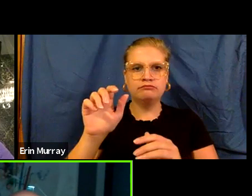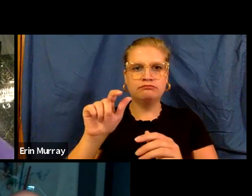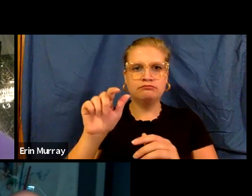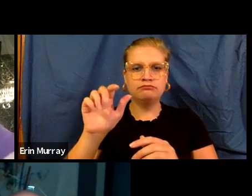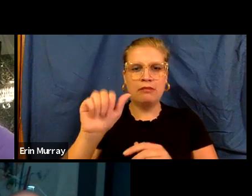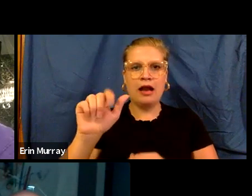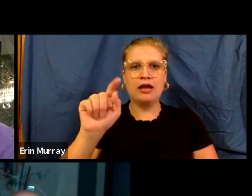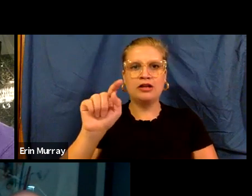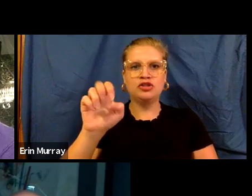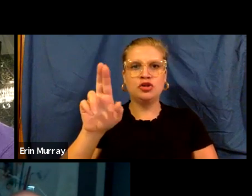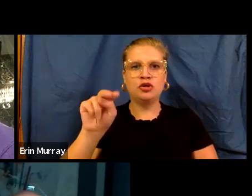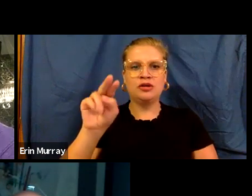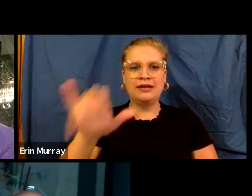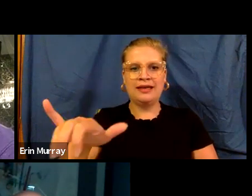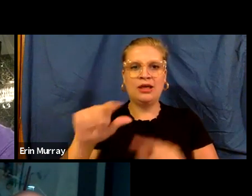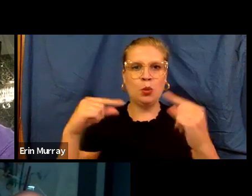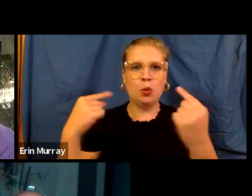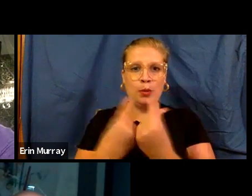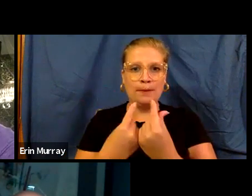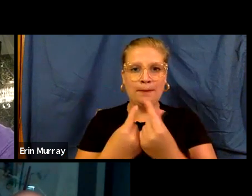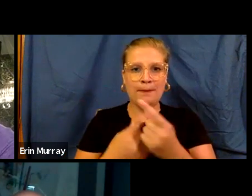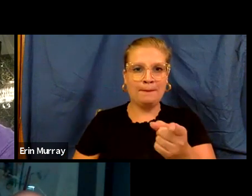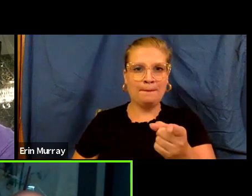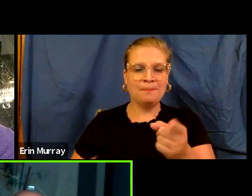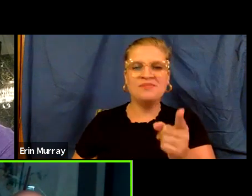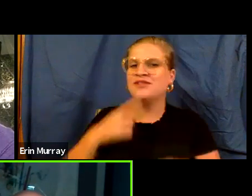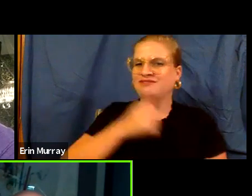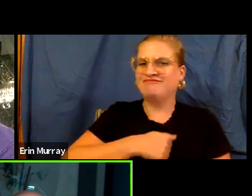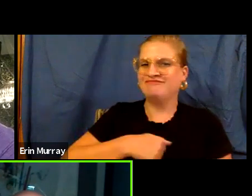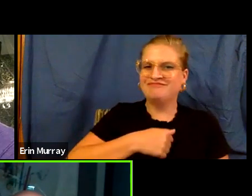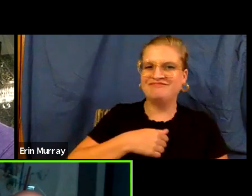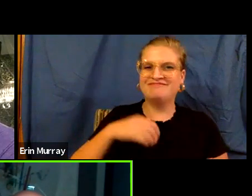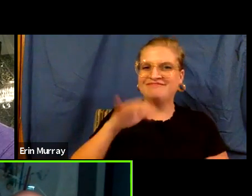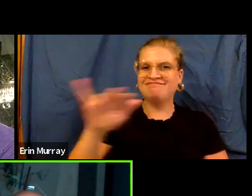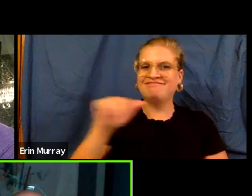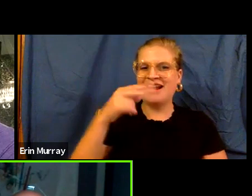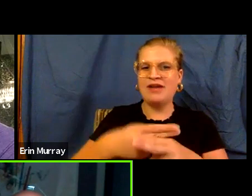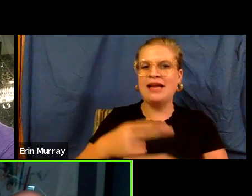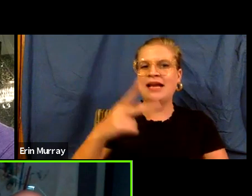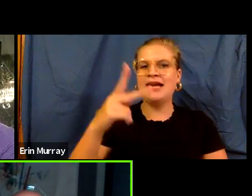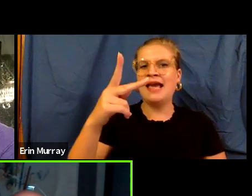Did I get the spelling correctly or correct there? No, it's Kearley.